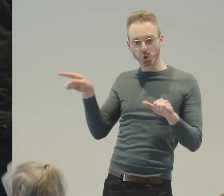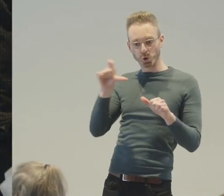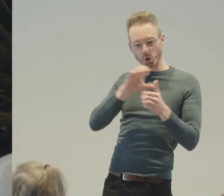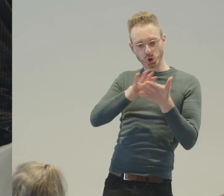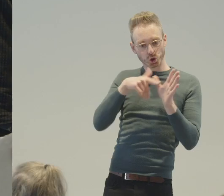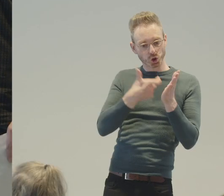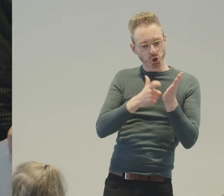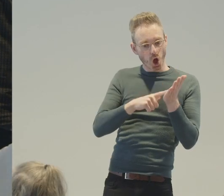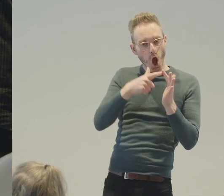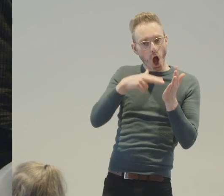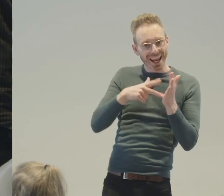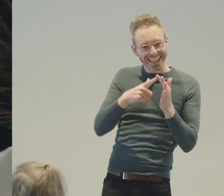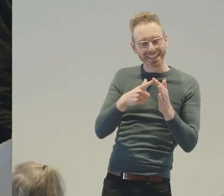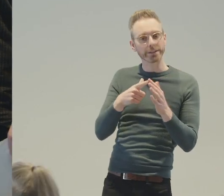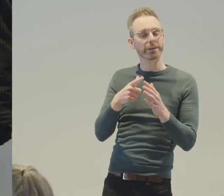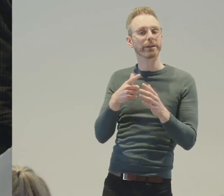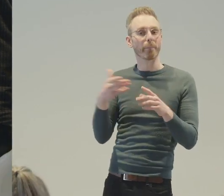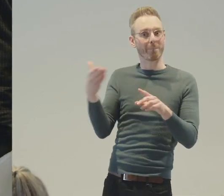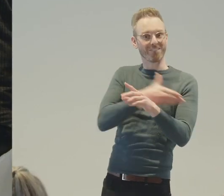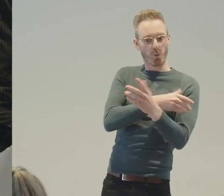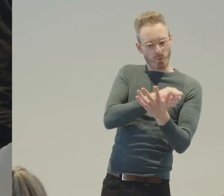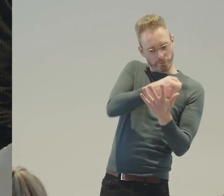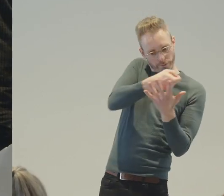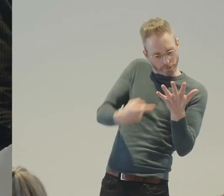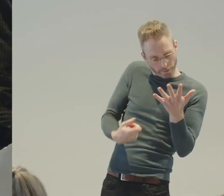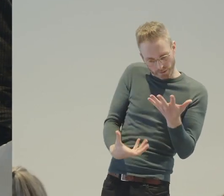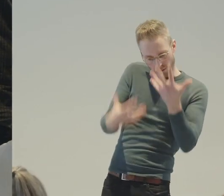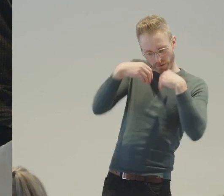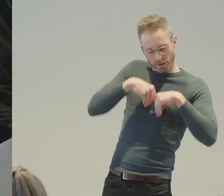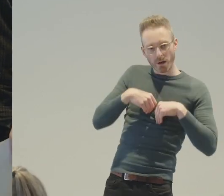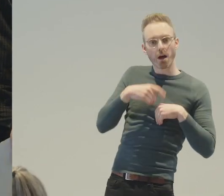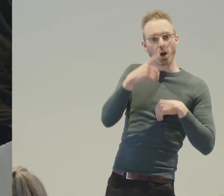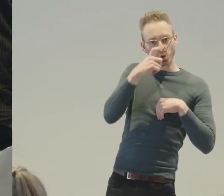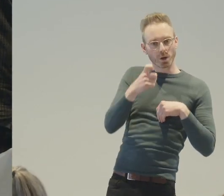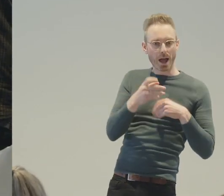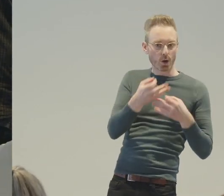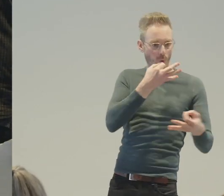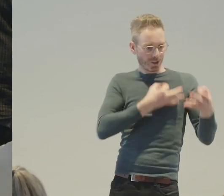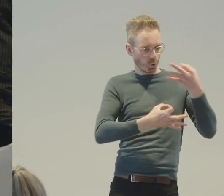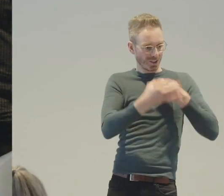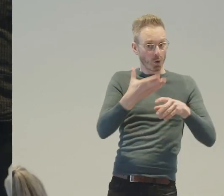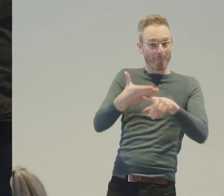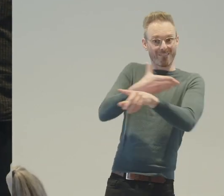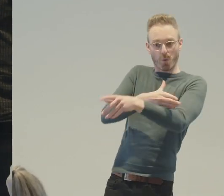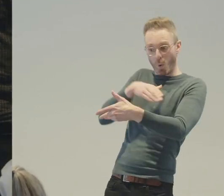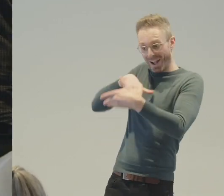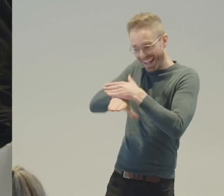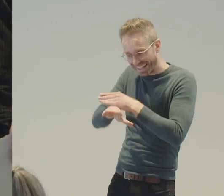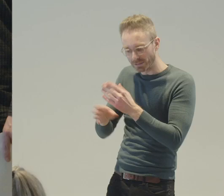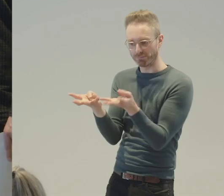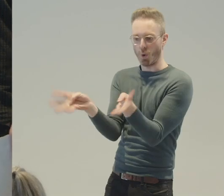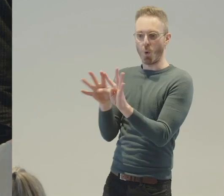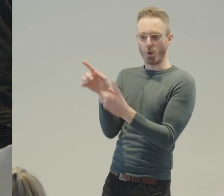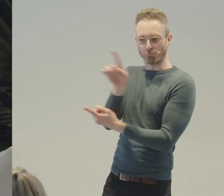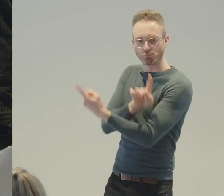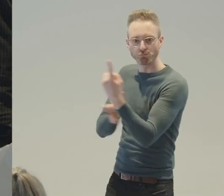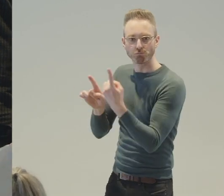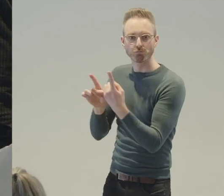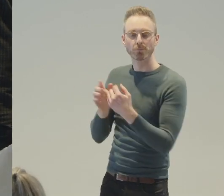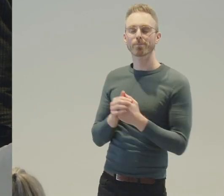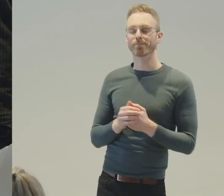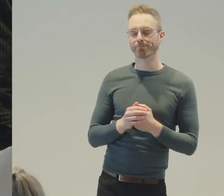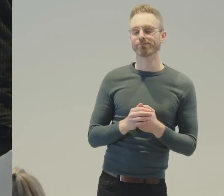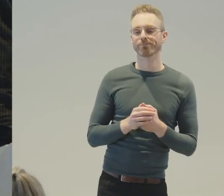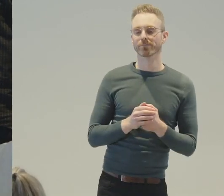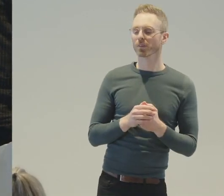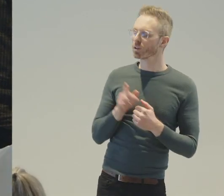need to ask in the board. Brilliant. So the next one, Paul, you talked about it a moment ago, is being open to different